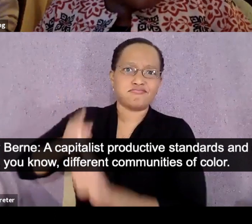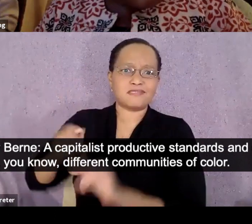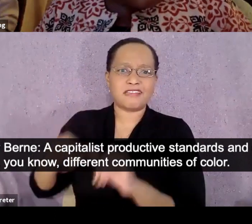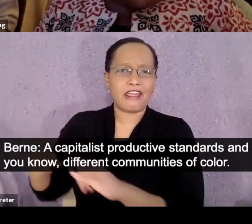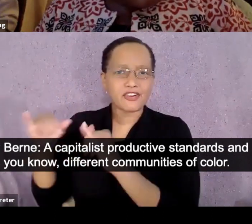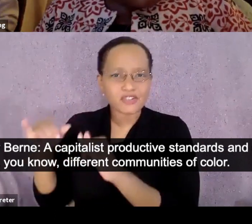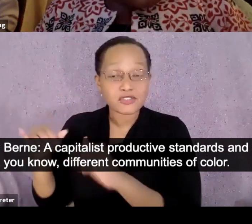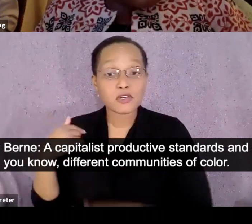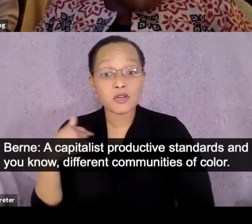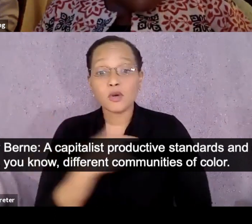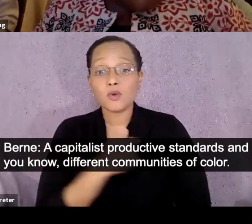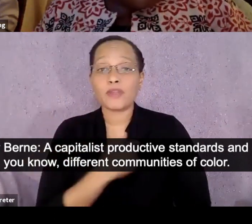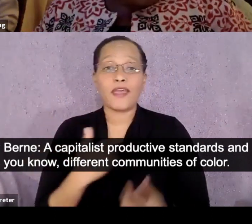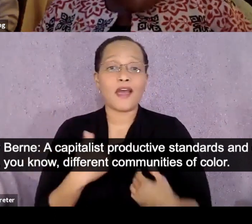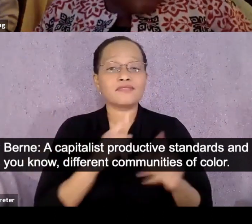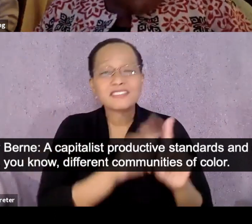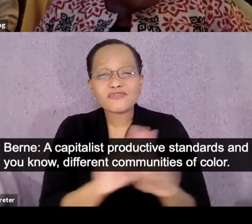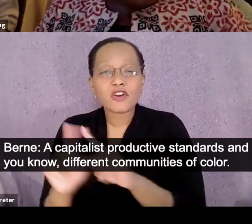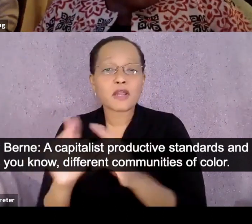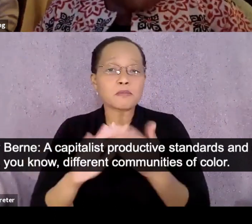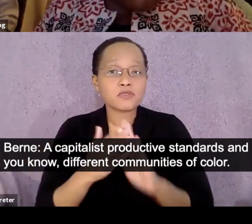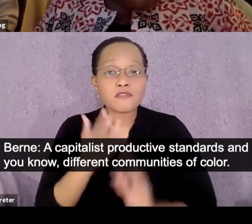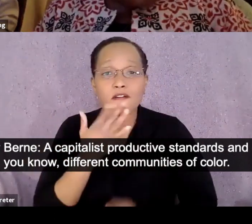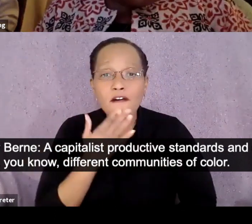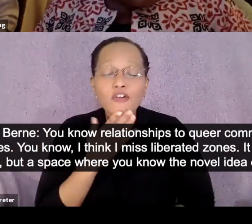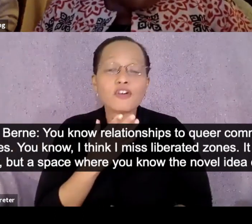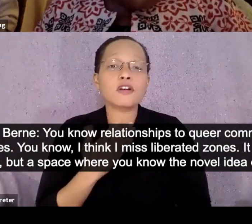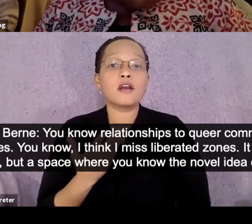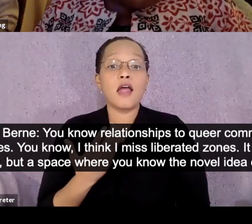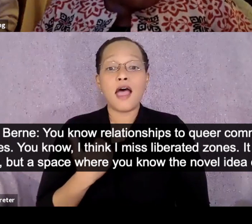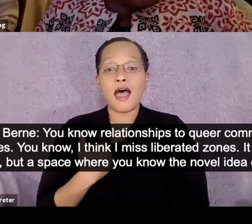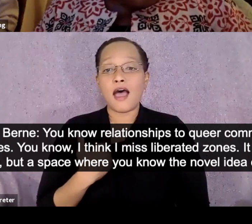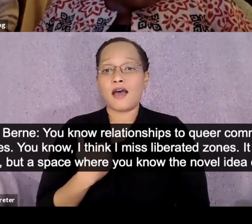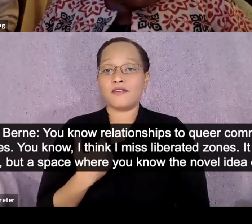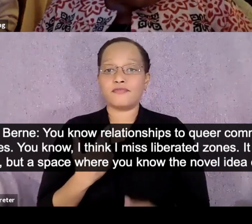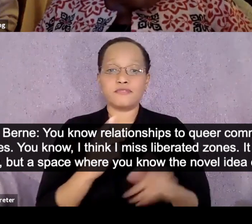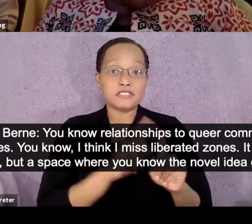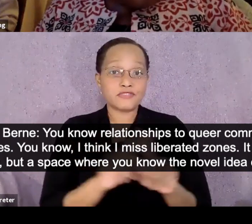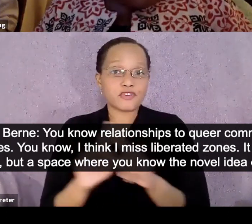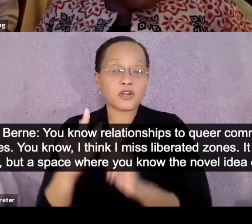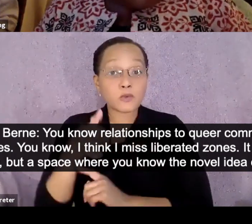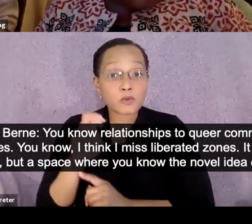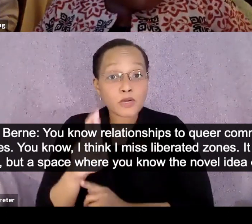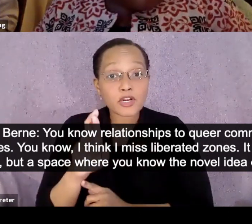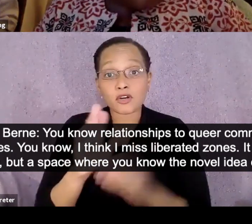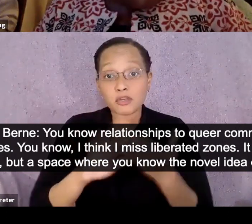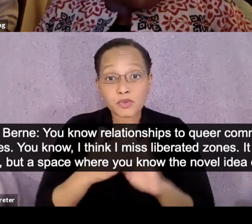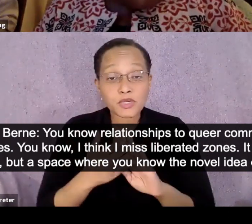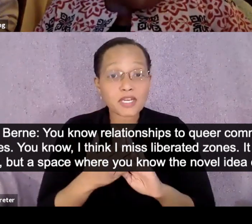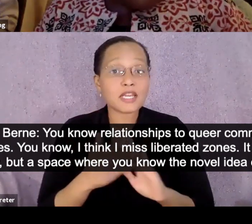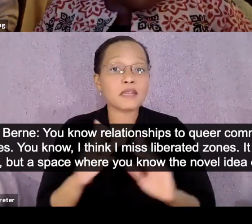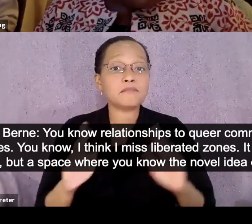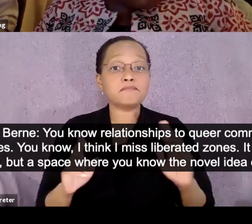know, we come from, you know, different communities of color, you know, relationships to queer community, and that those